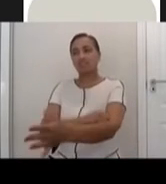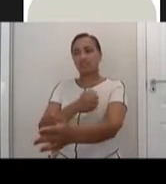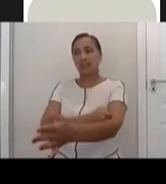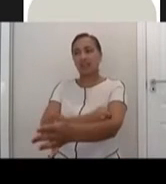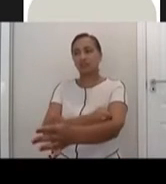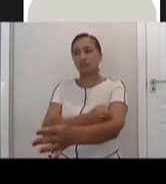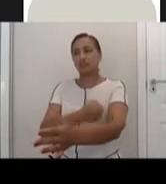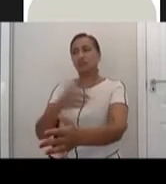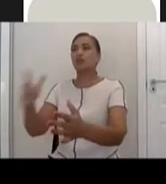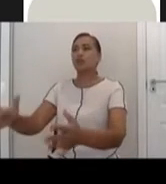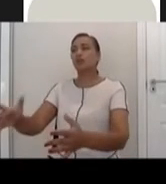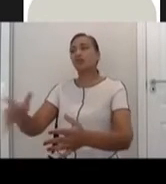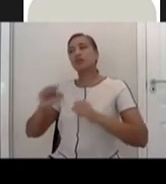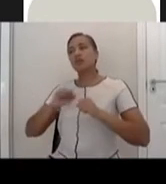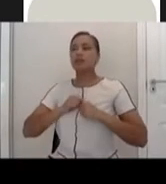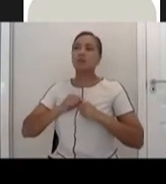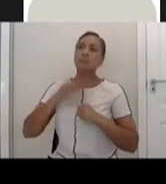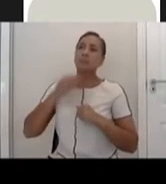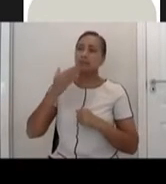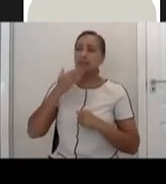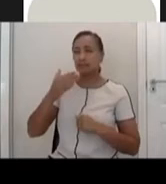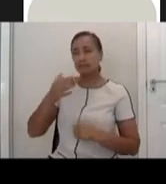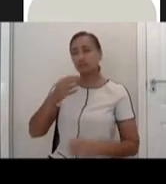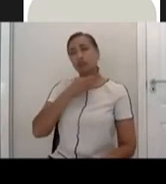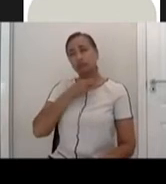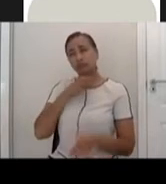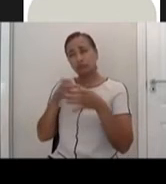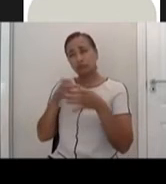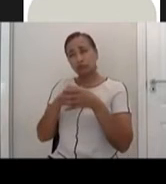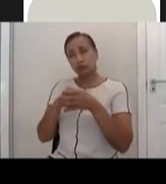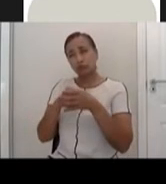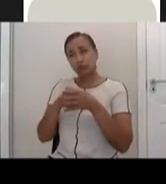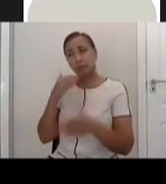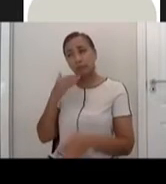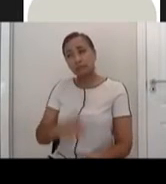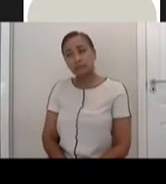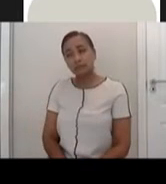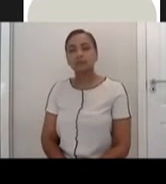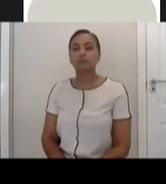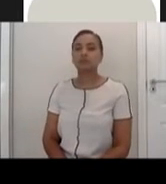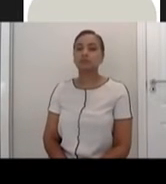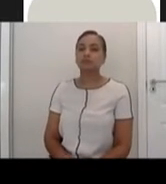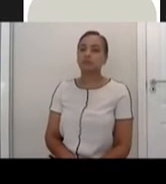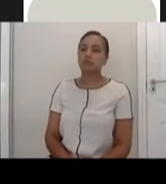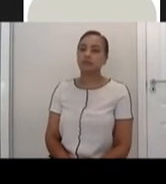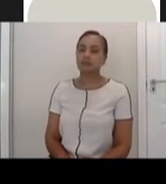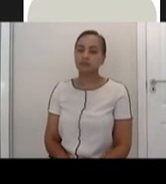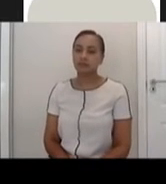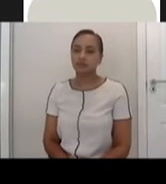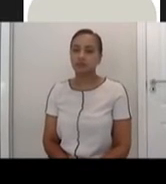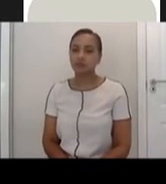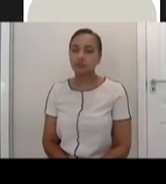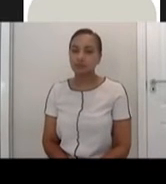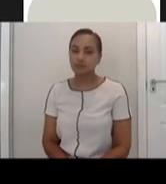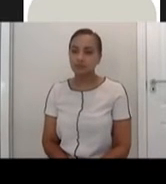and flu vaccinations for at-risk groups as a matter of course? Yes, and I'm going to take that